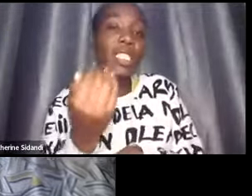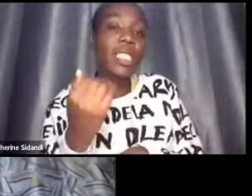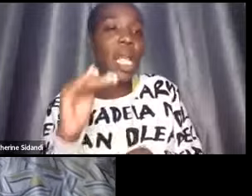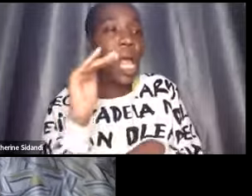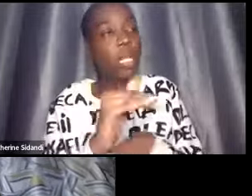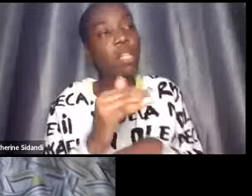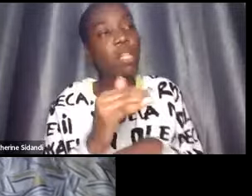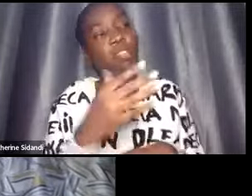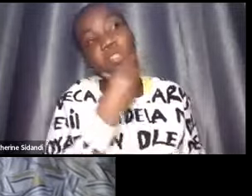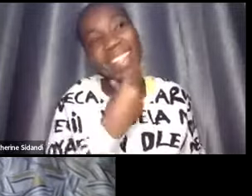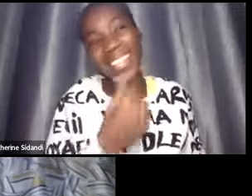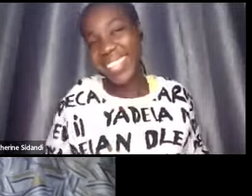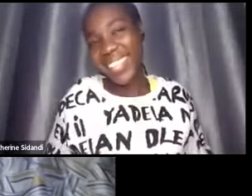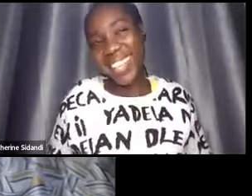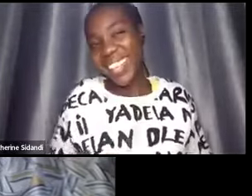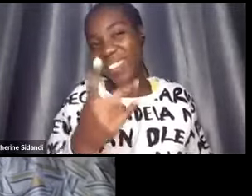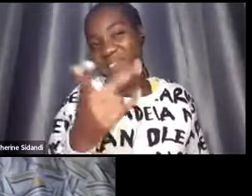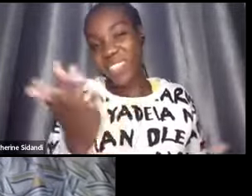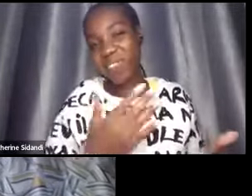Dad,